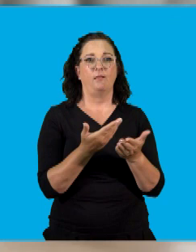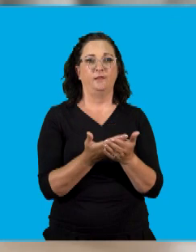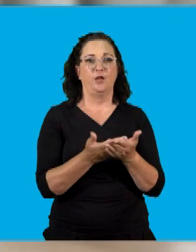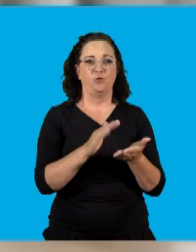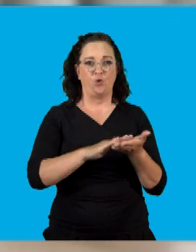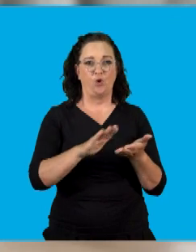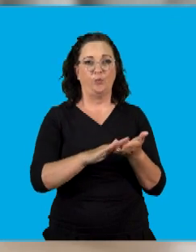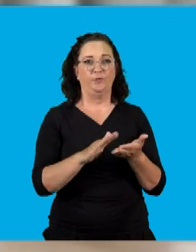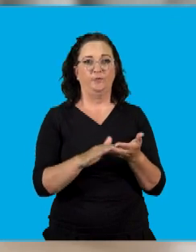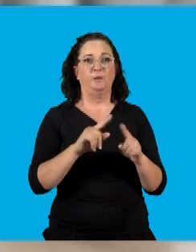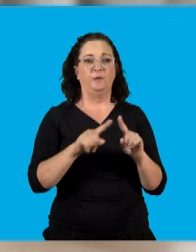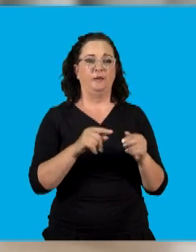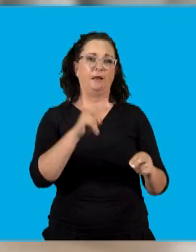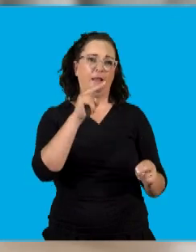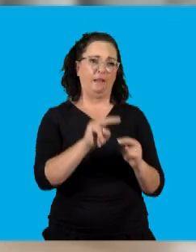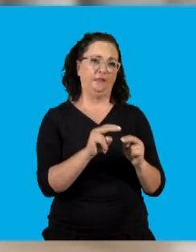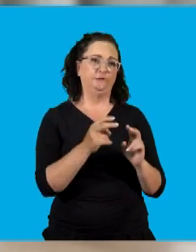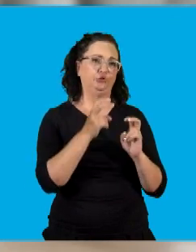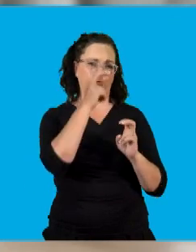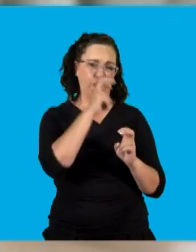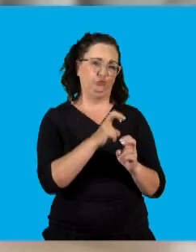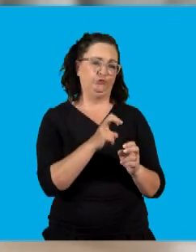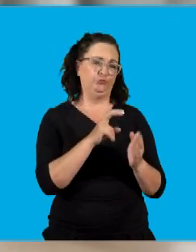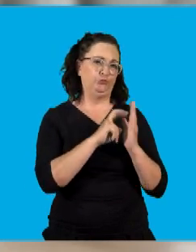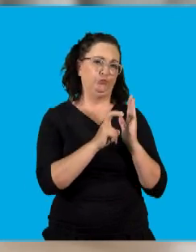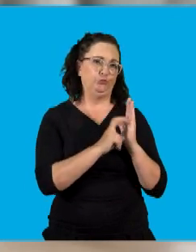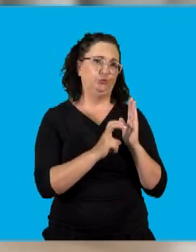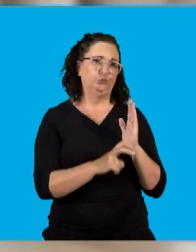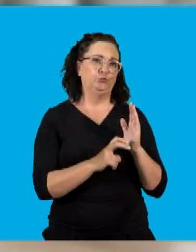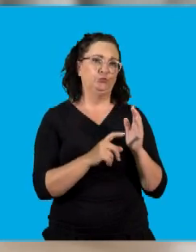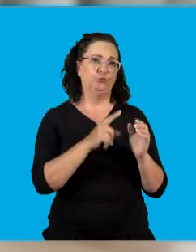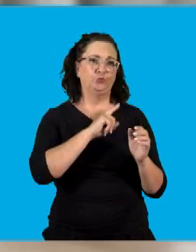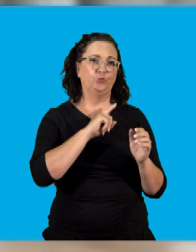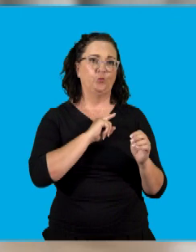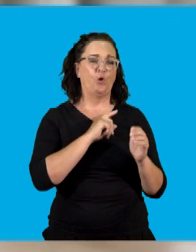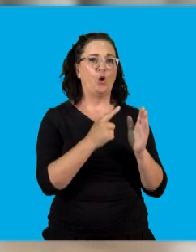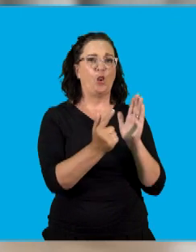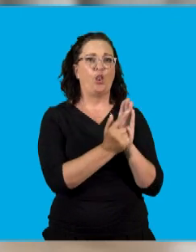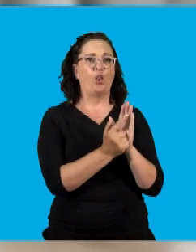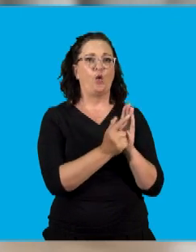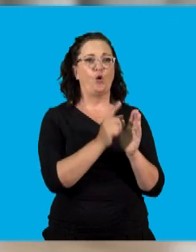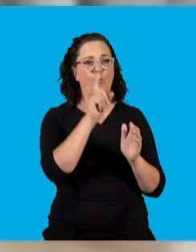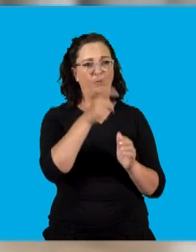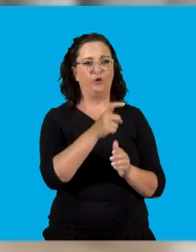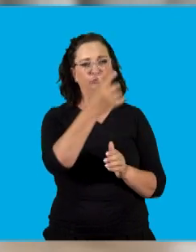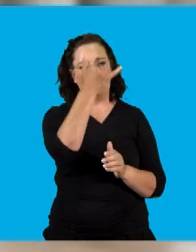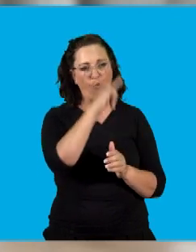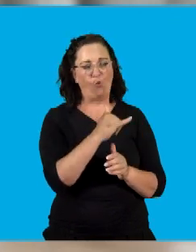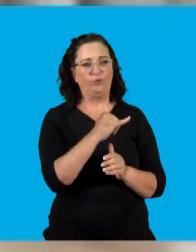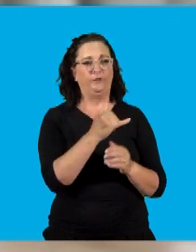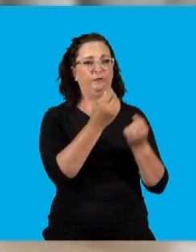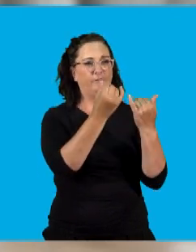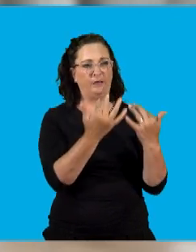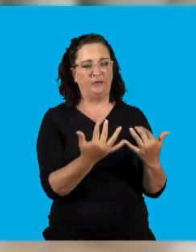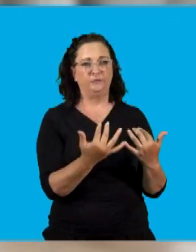its operations are less stricter than those of a public company because they are not compelled by law to audit their financial